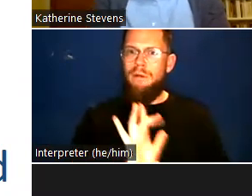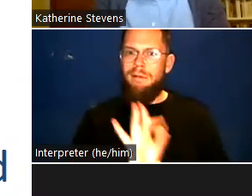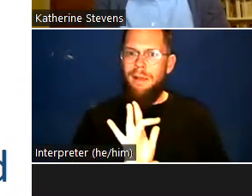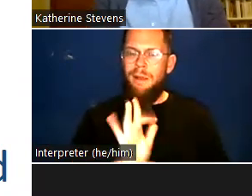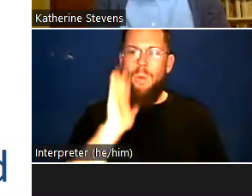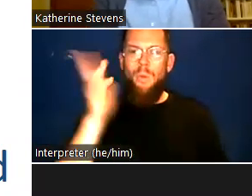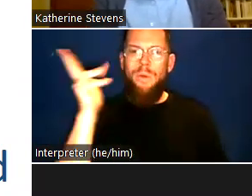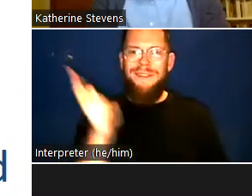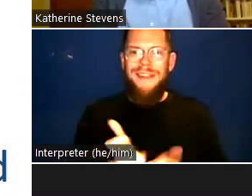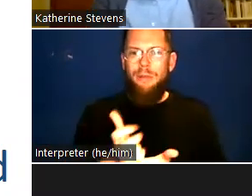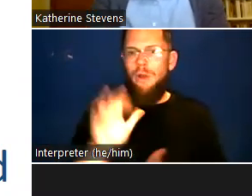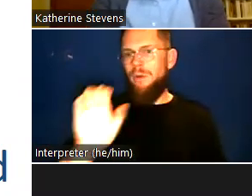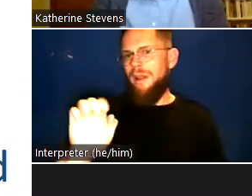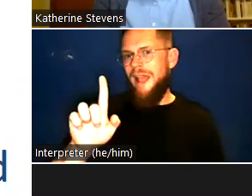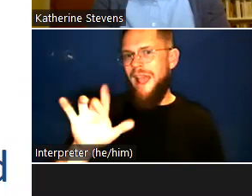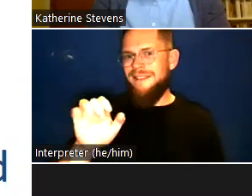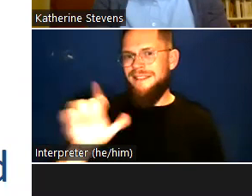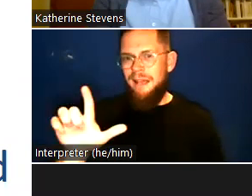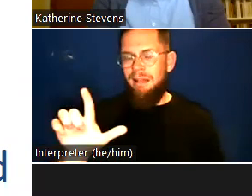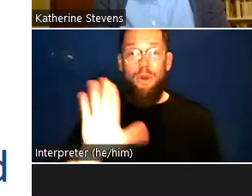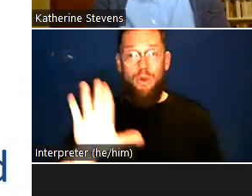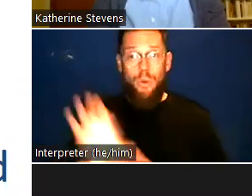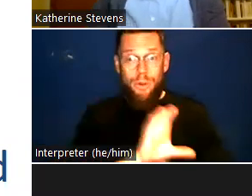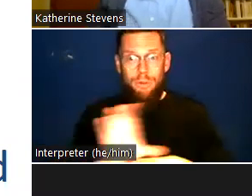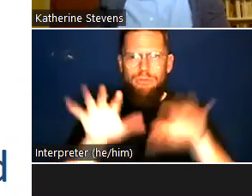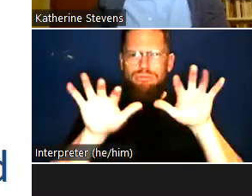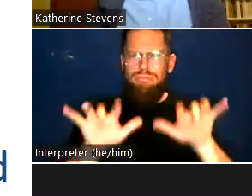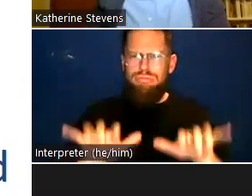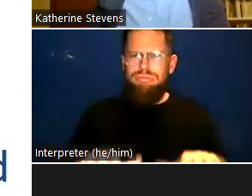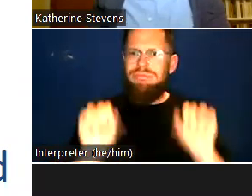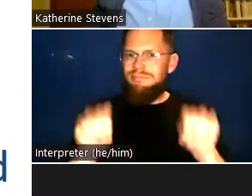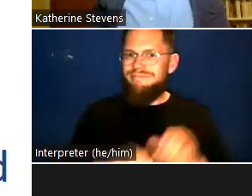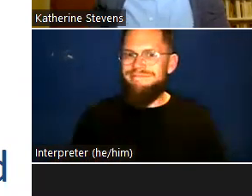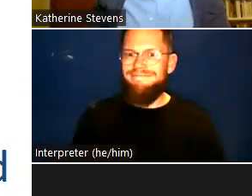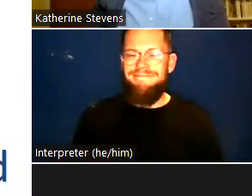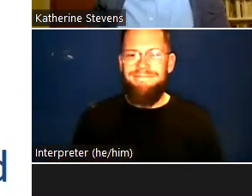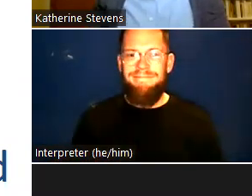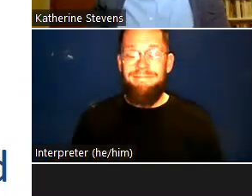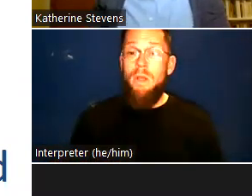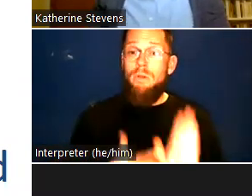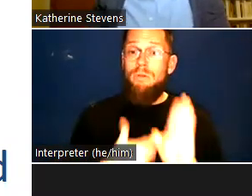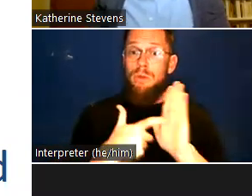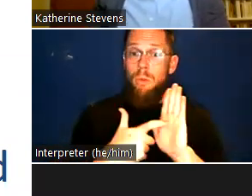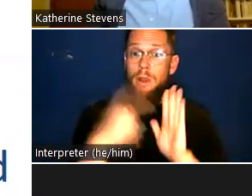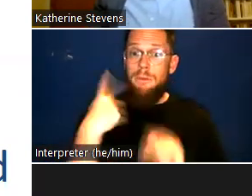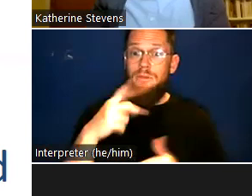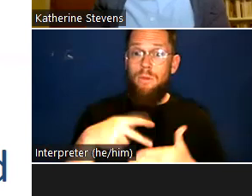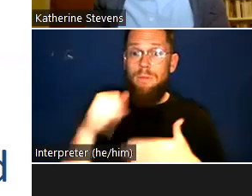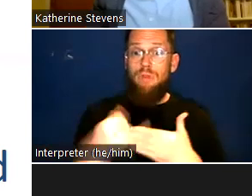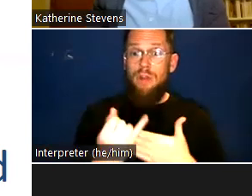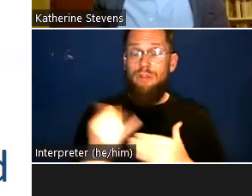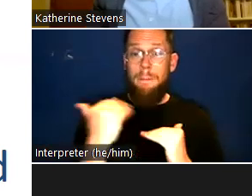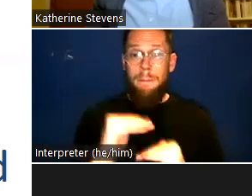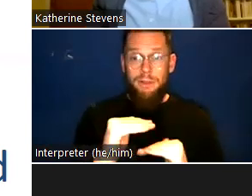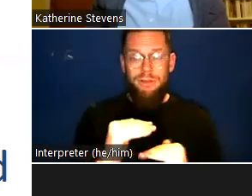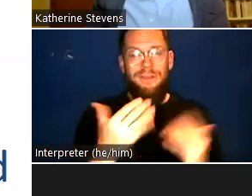Excel sheet to the computer you are working on. The requirements for project budgets are in our